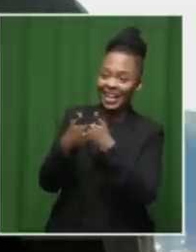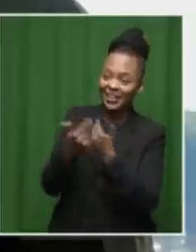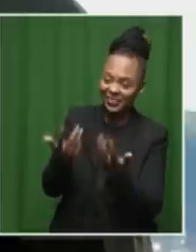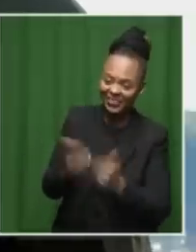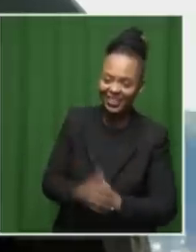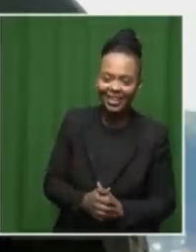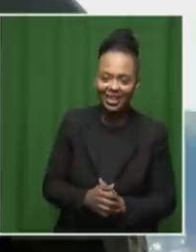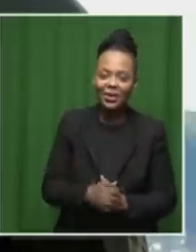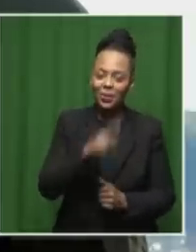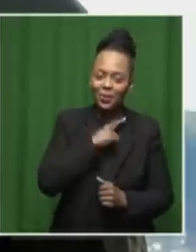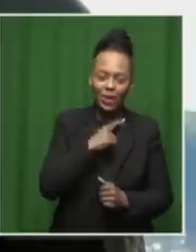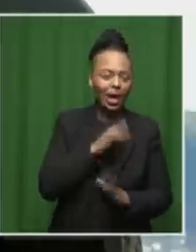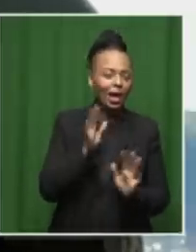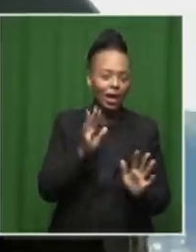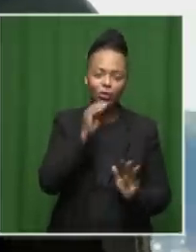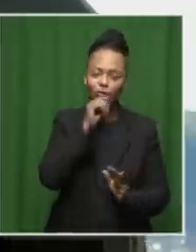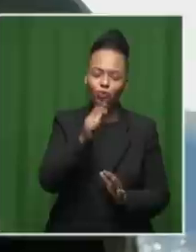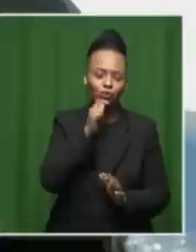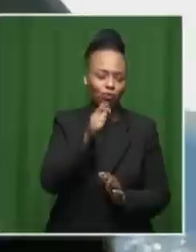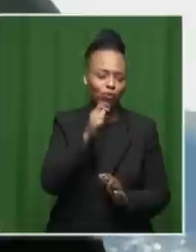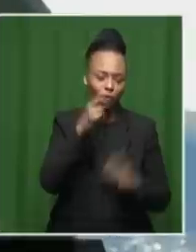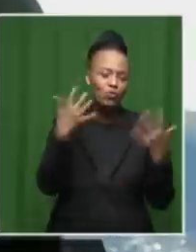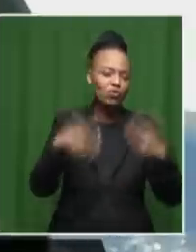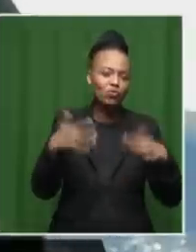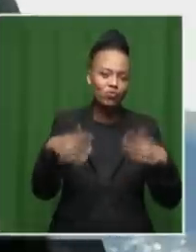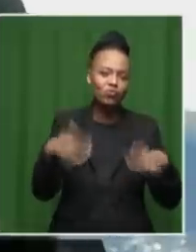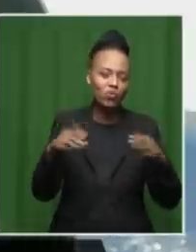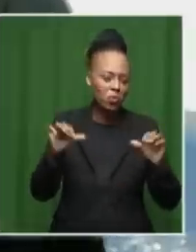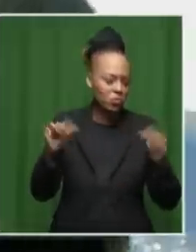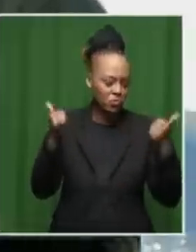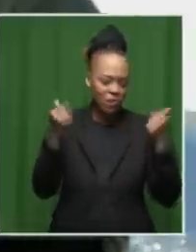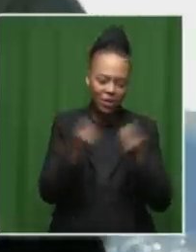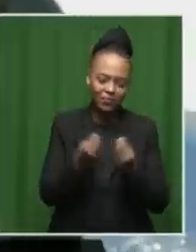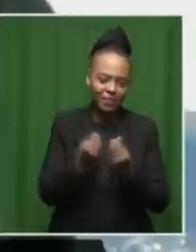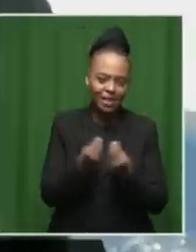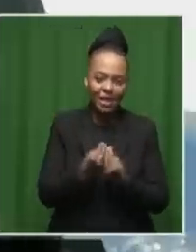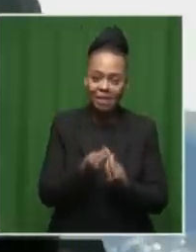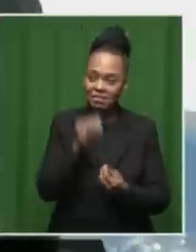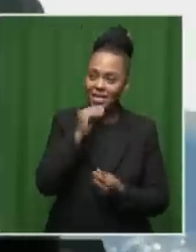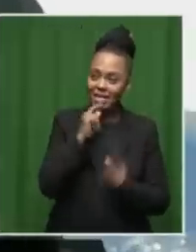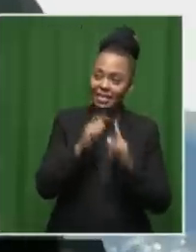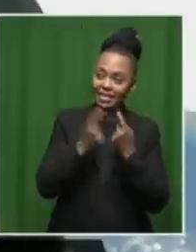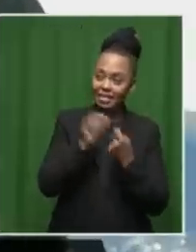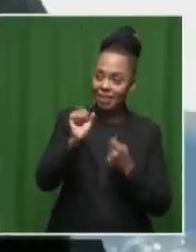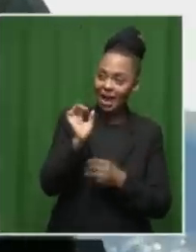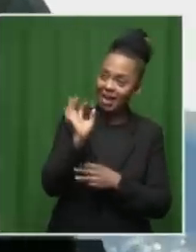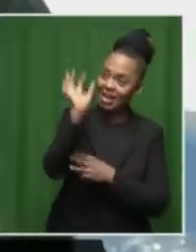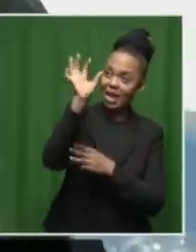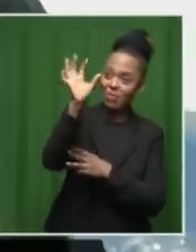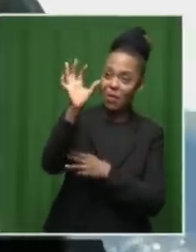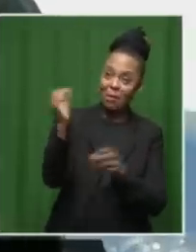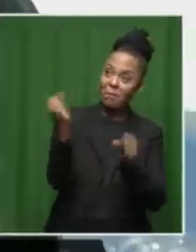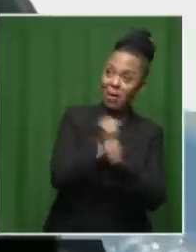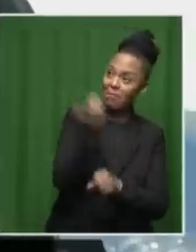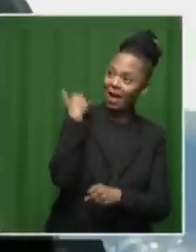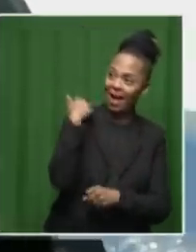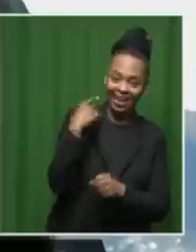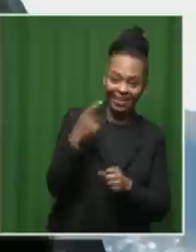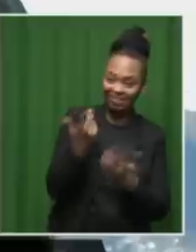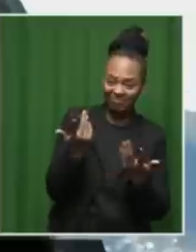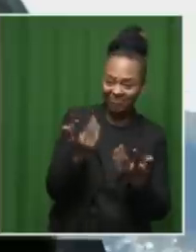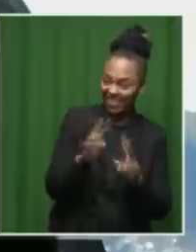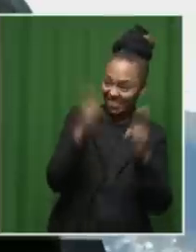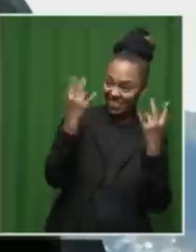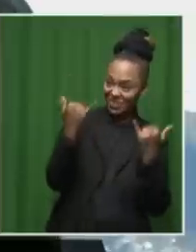a turning point and netball is never going to be the same again. It shouldn't. I mean, the exposure that the game has gotten,